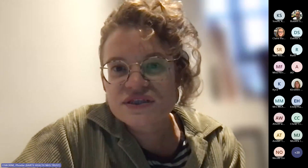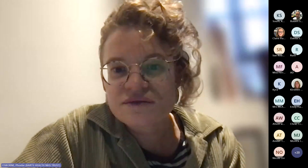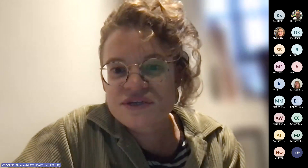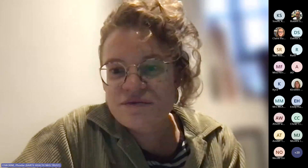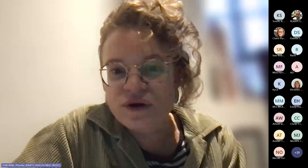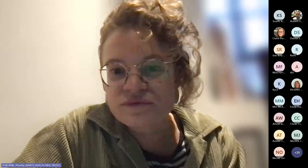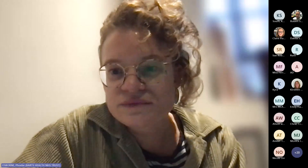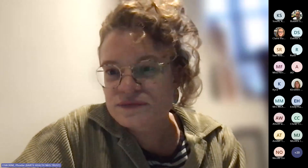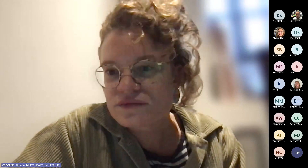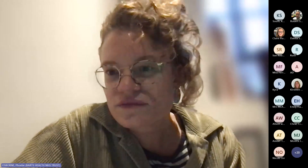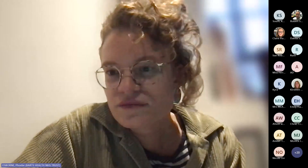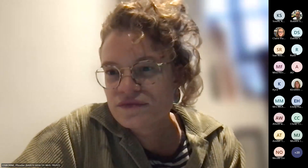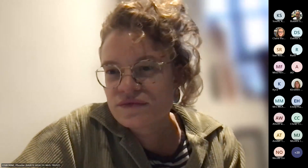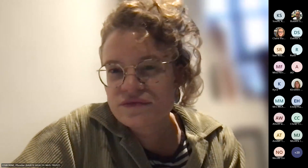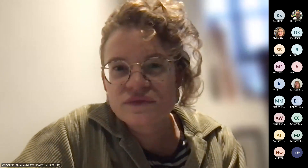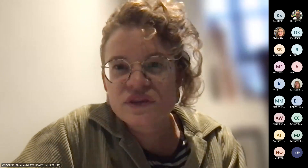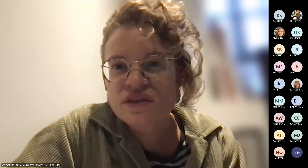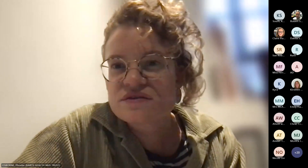A real time demo.